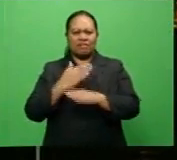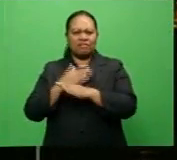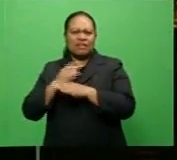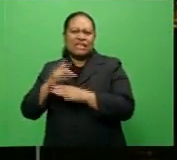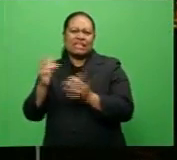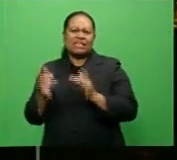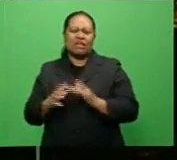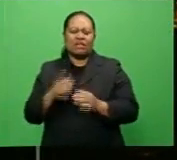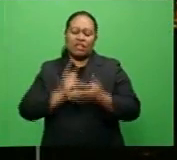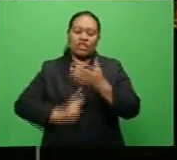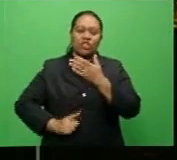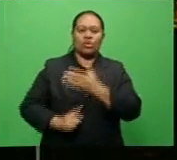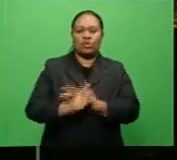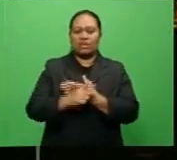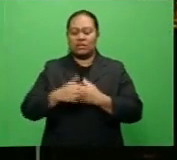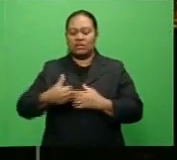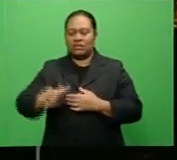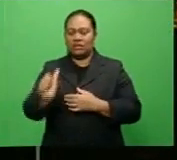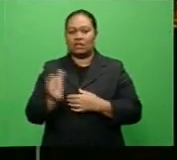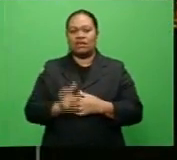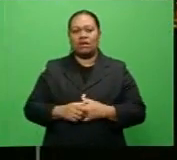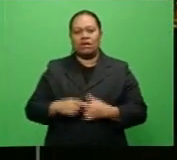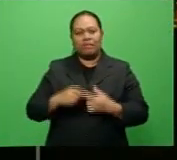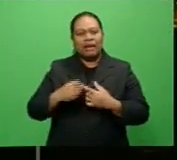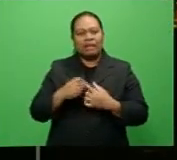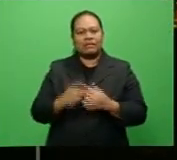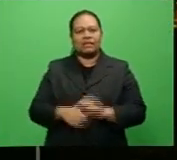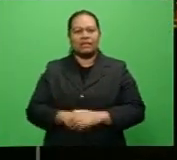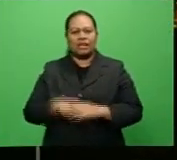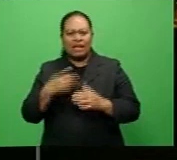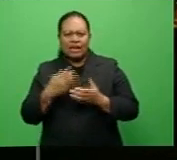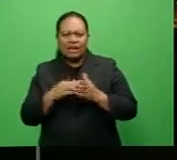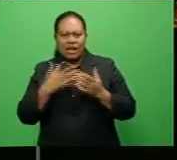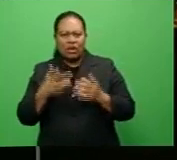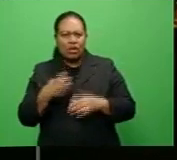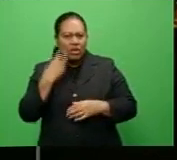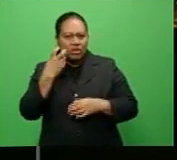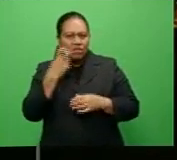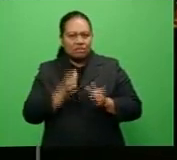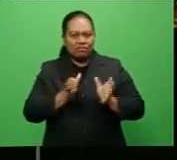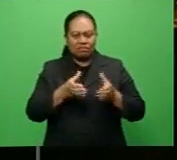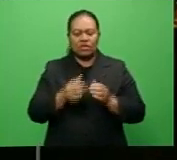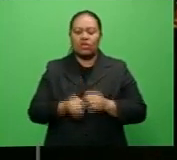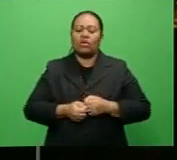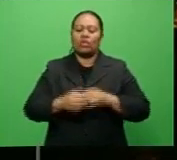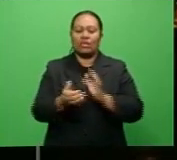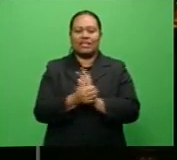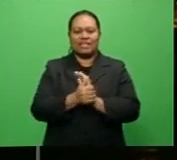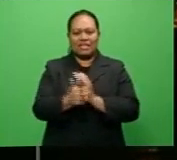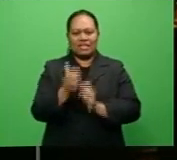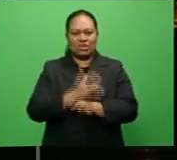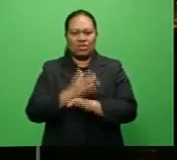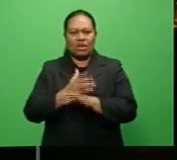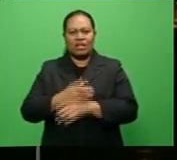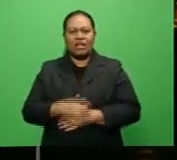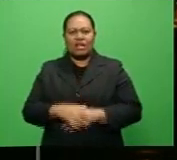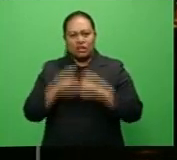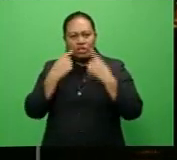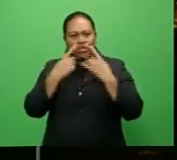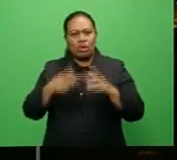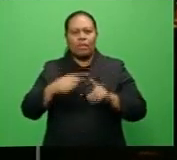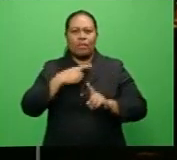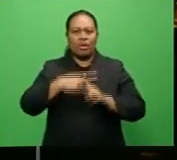single-use plastic ban recorded. There are fears that tourism industry will lose skilled workers. And seasonal ban shows